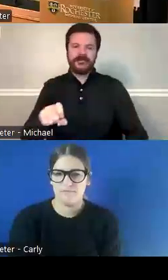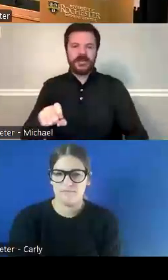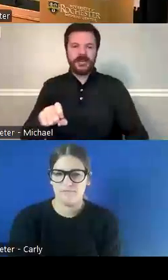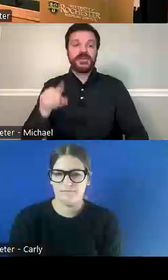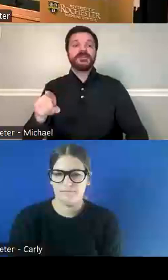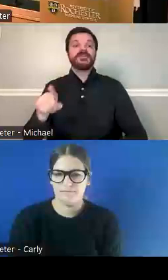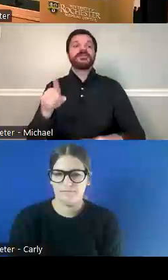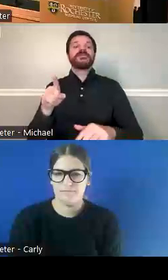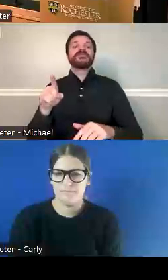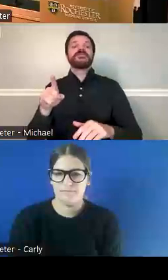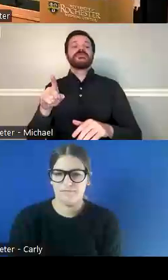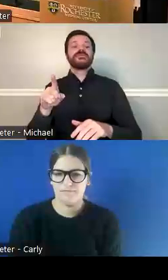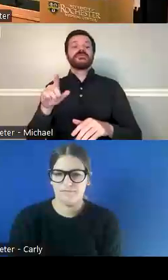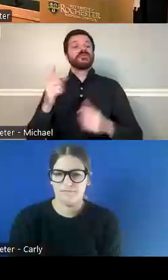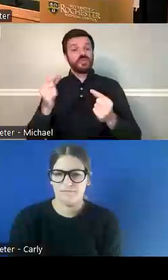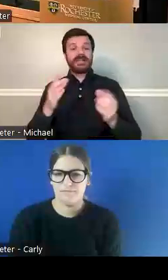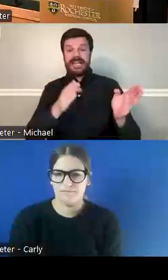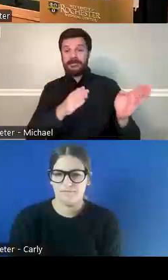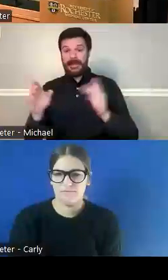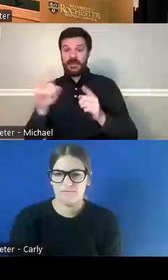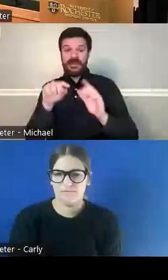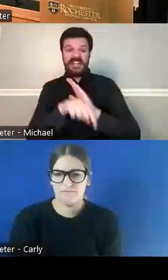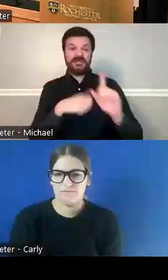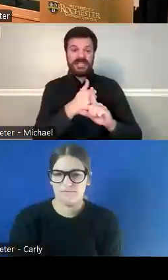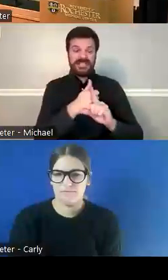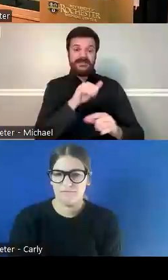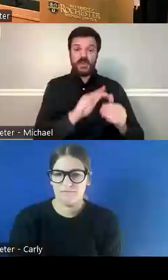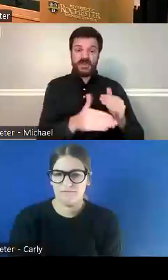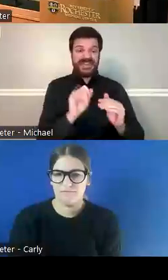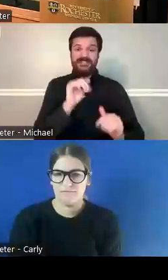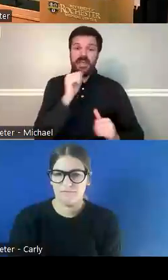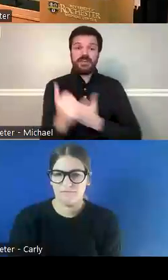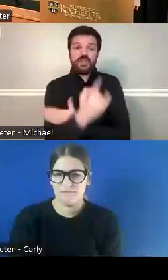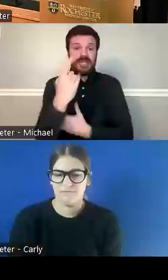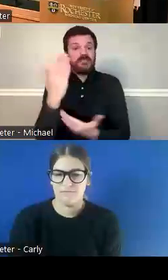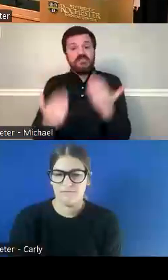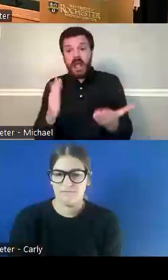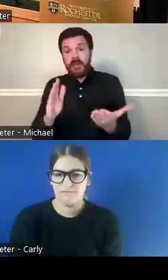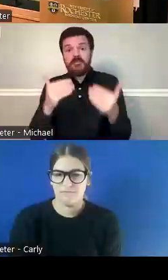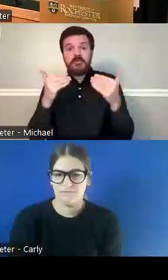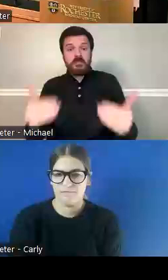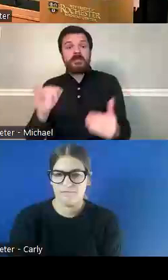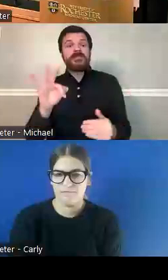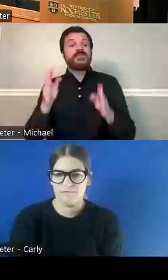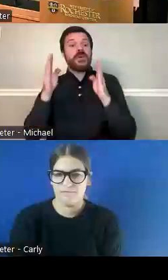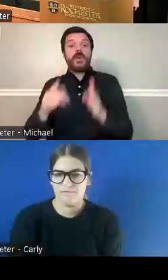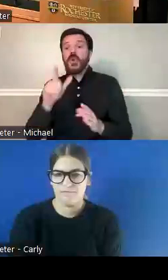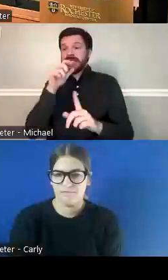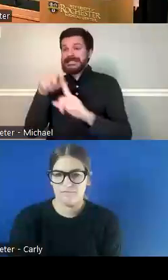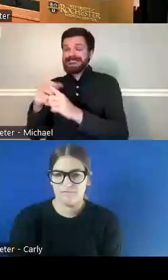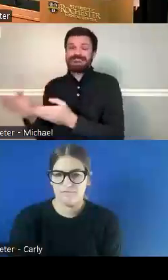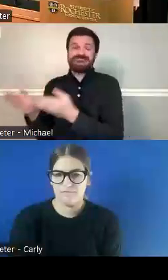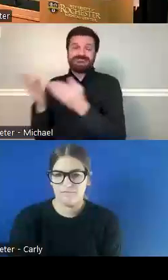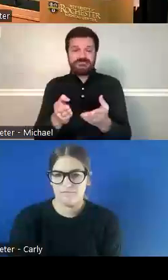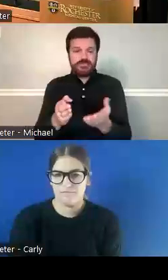sailor had planned to take his life this weekend, if not today. He probably would have done so if the person who brought him over hadn't